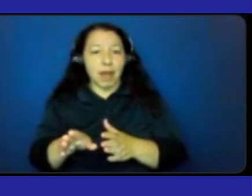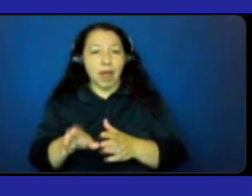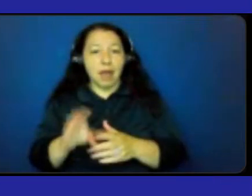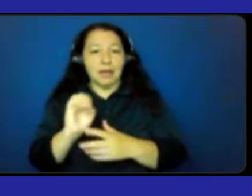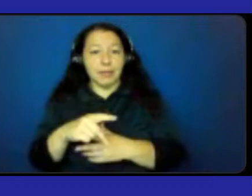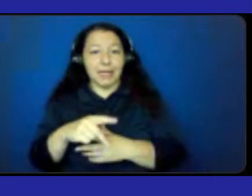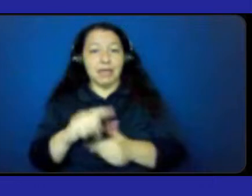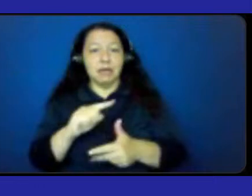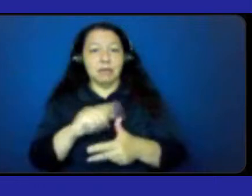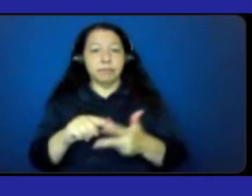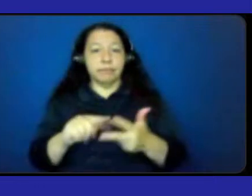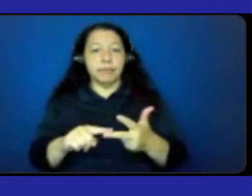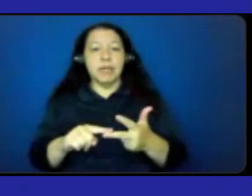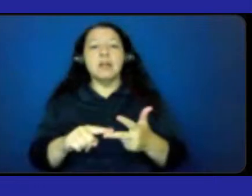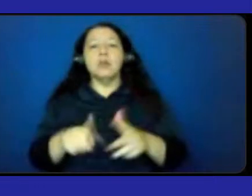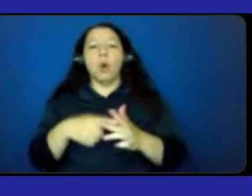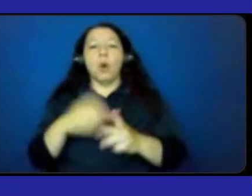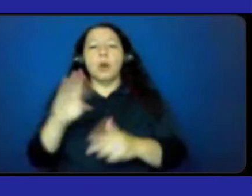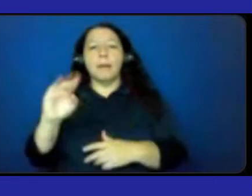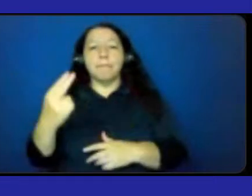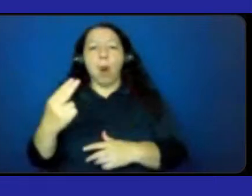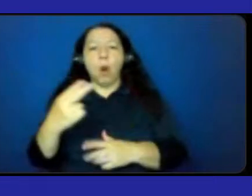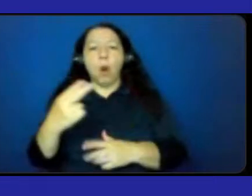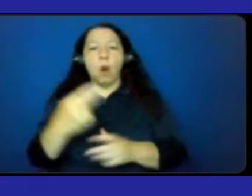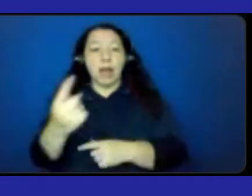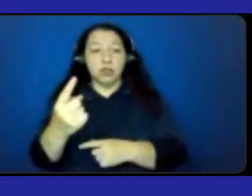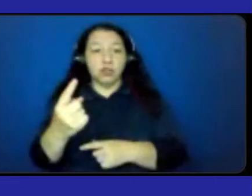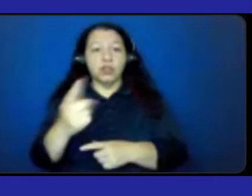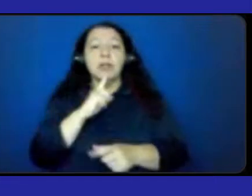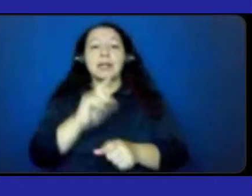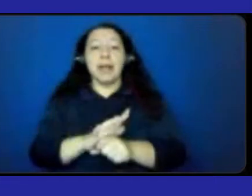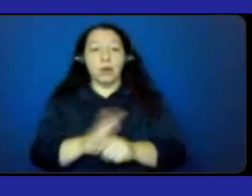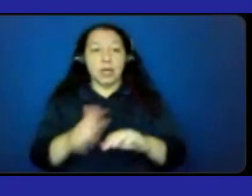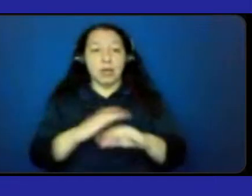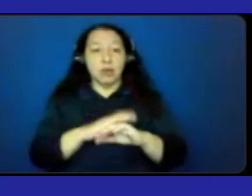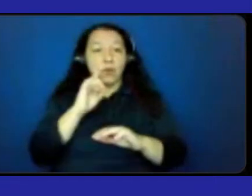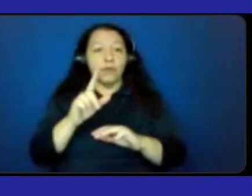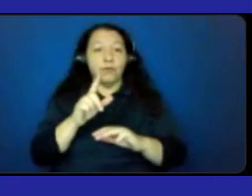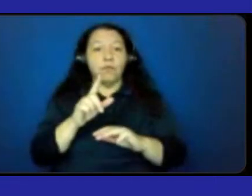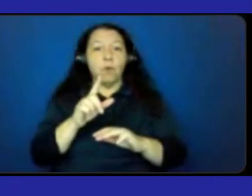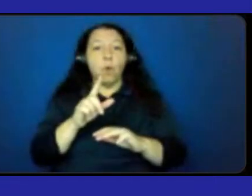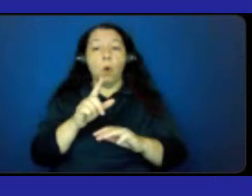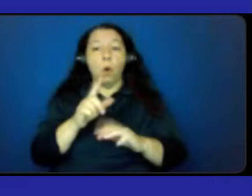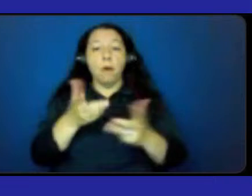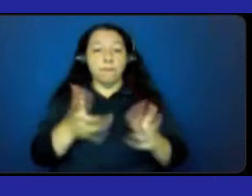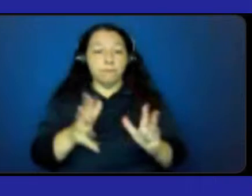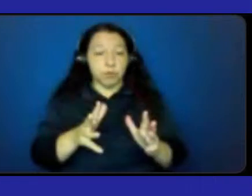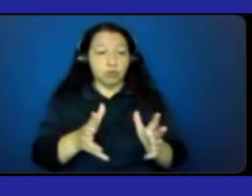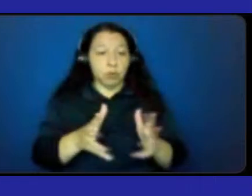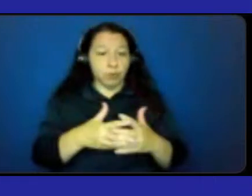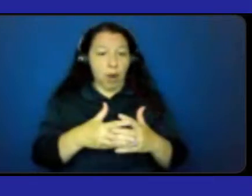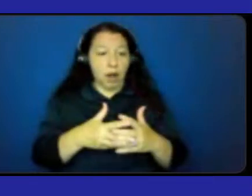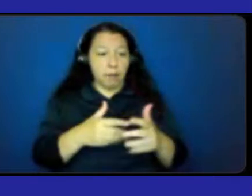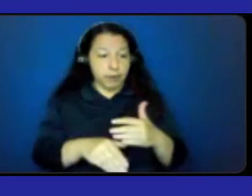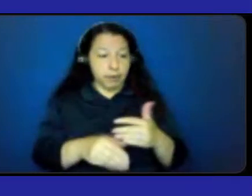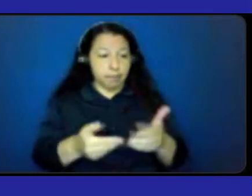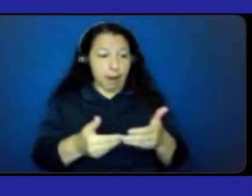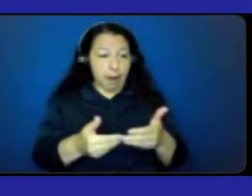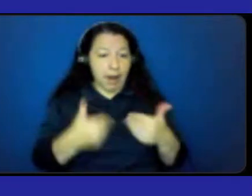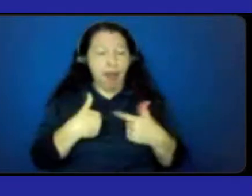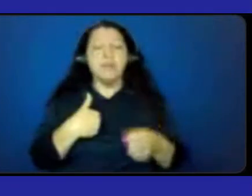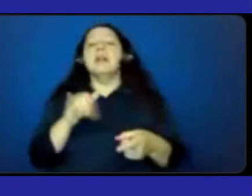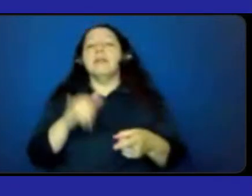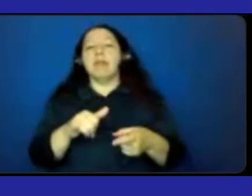year, the guaranteed coverage for postpartum care will extend to 1 year. In addition,